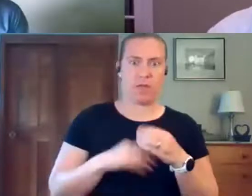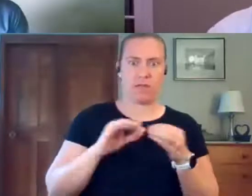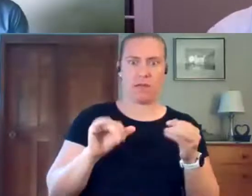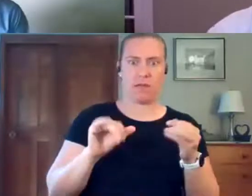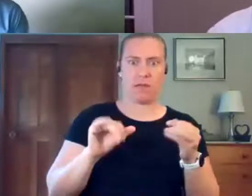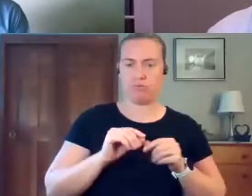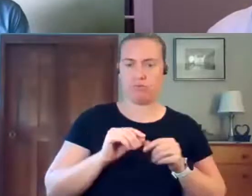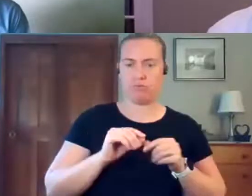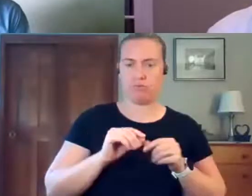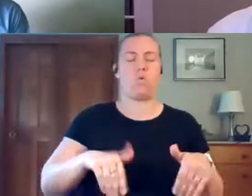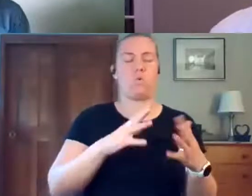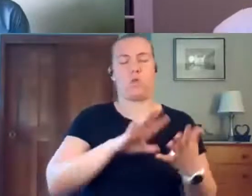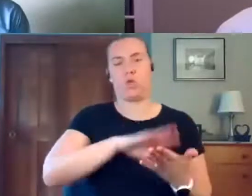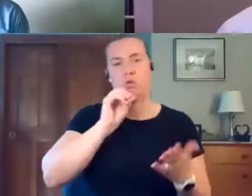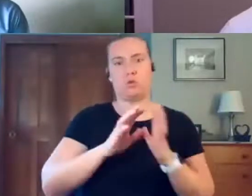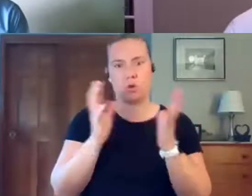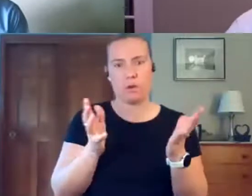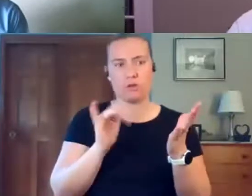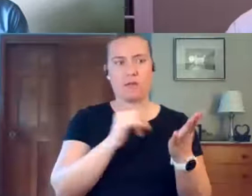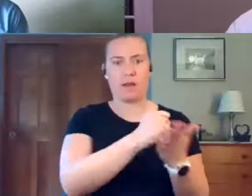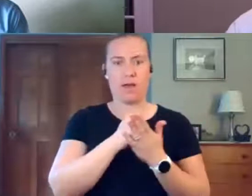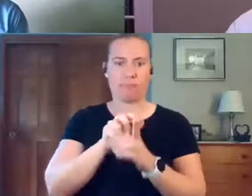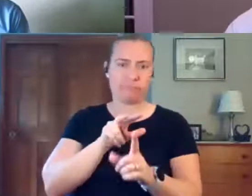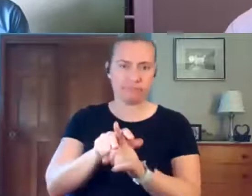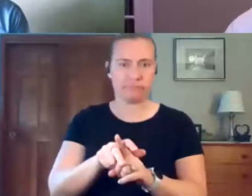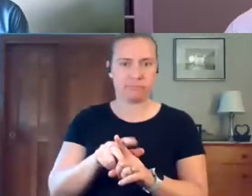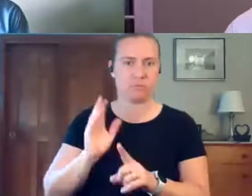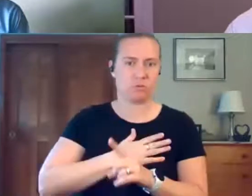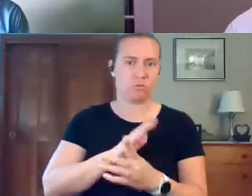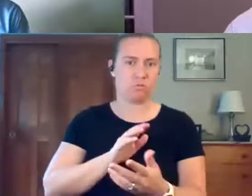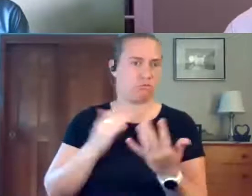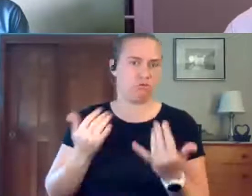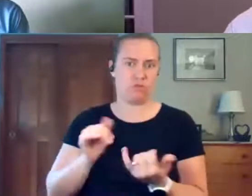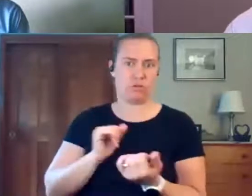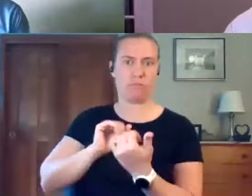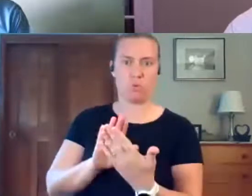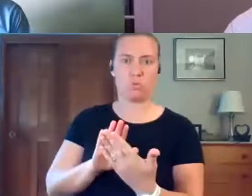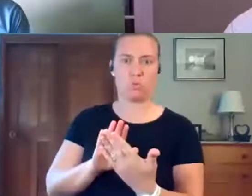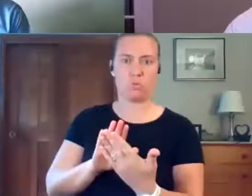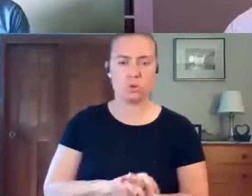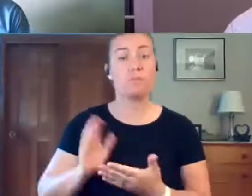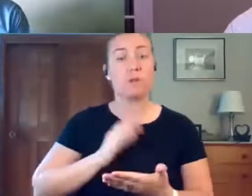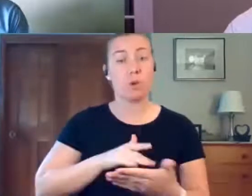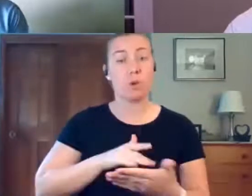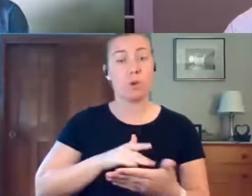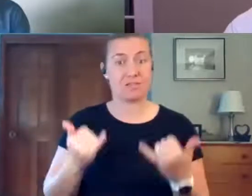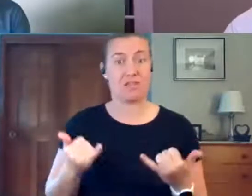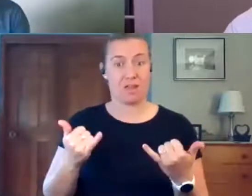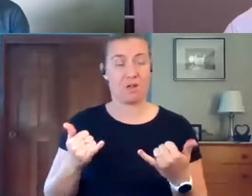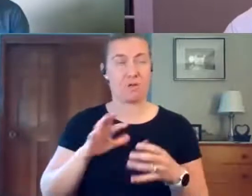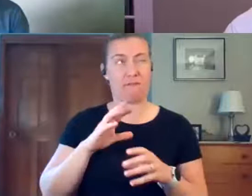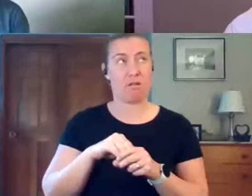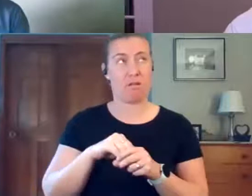really informing the approach that we're using now. And the study that we're doing now involves, I